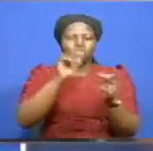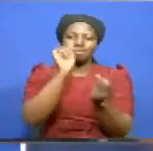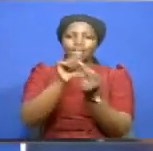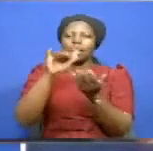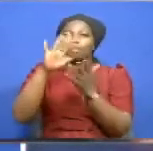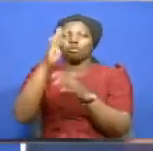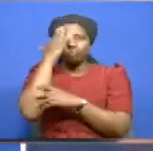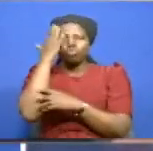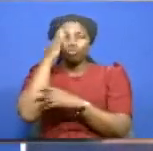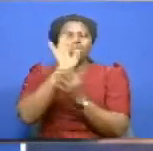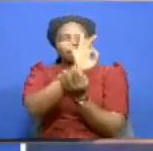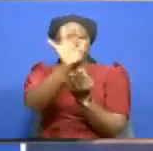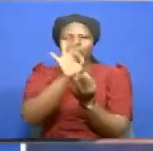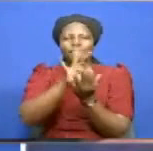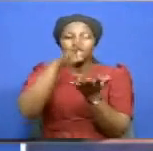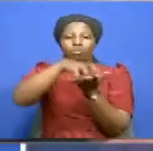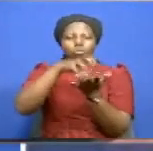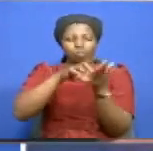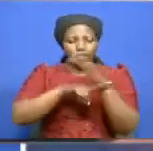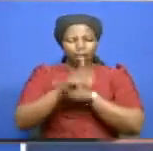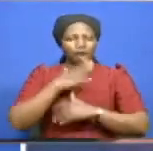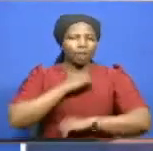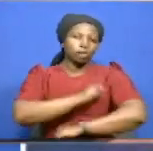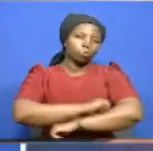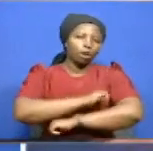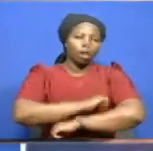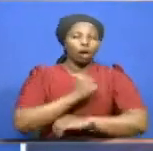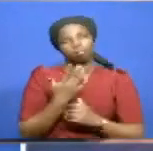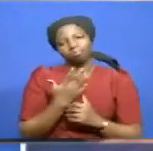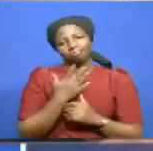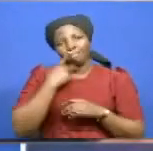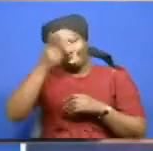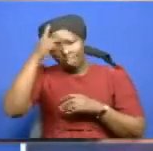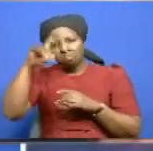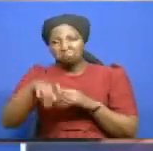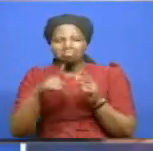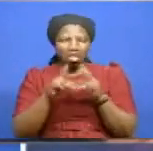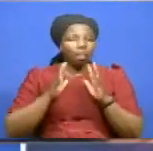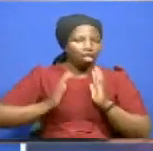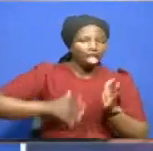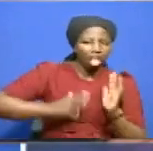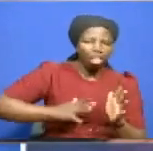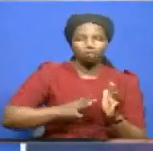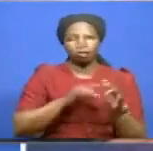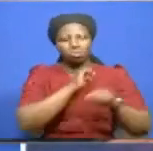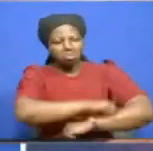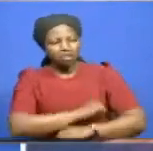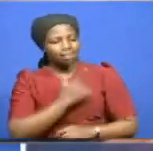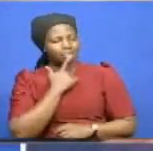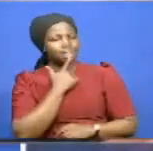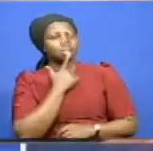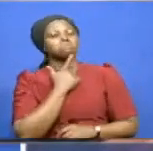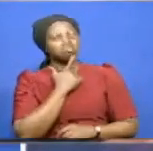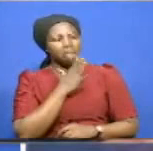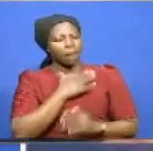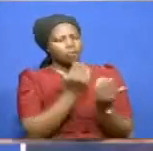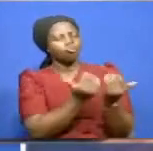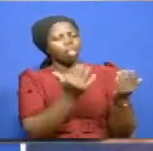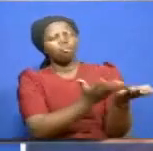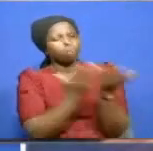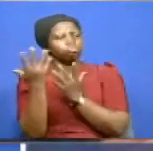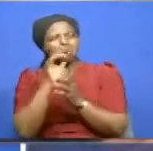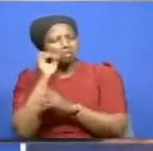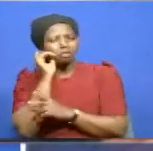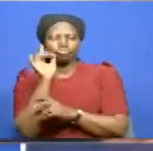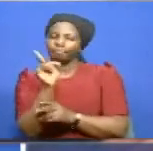hali kamili katika ile shule yetu. Hamuna haja wazazi kuanza kukimbia kule shule na kusema, tupeleke watoto nyumbani.